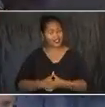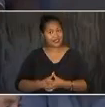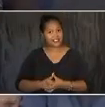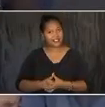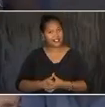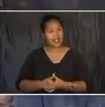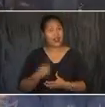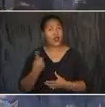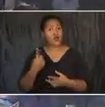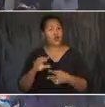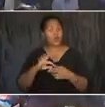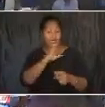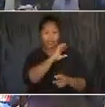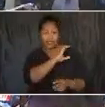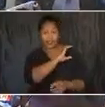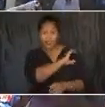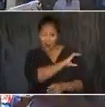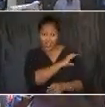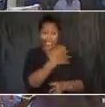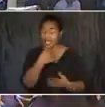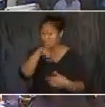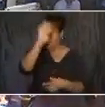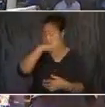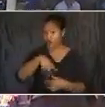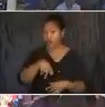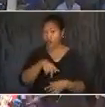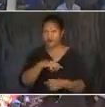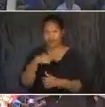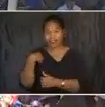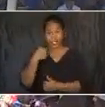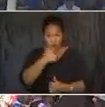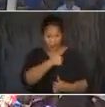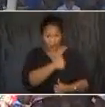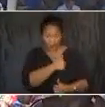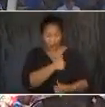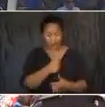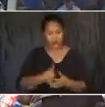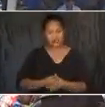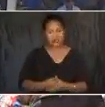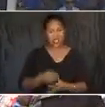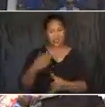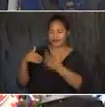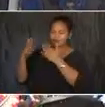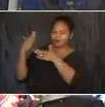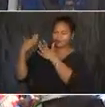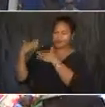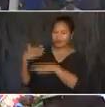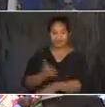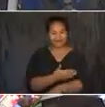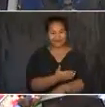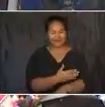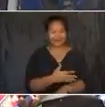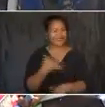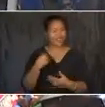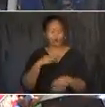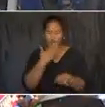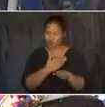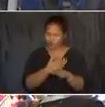who is also the Commander-in-Chief of the Republic of Fiji Military Forces. His historical or military background